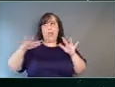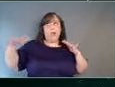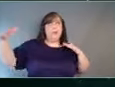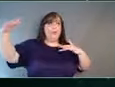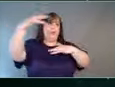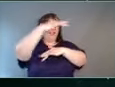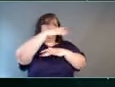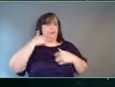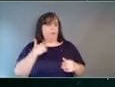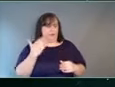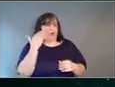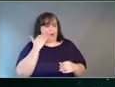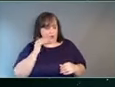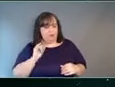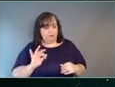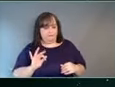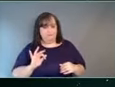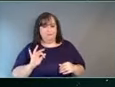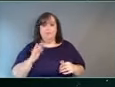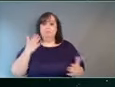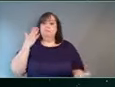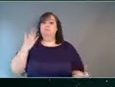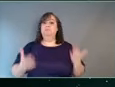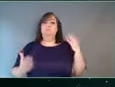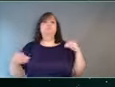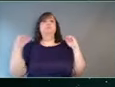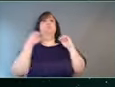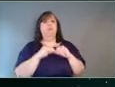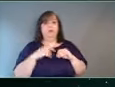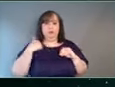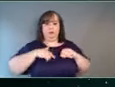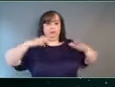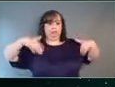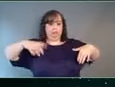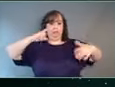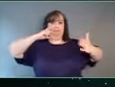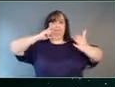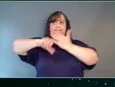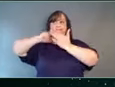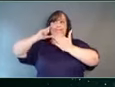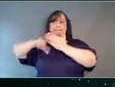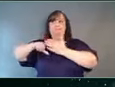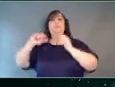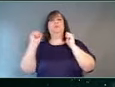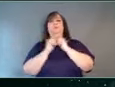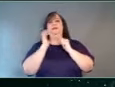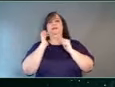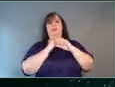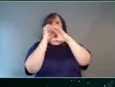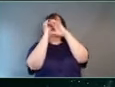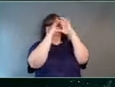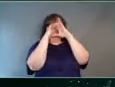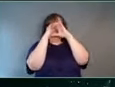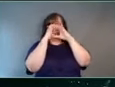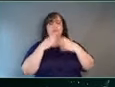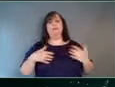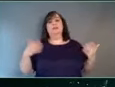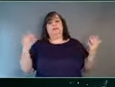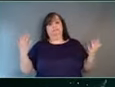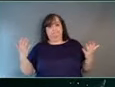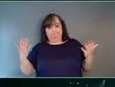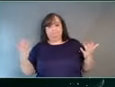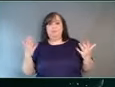even more that we just haven't yet observed with our telescopes. And so they